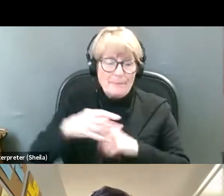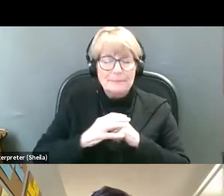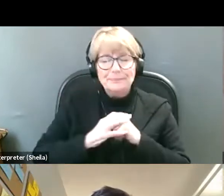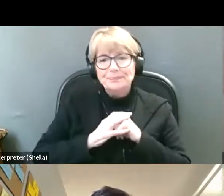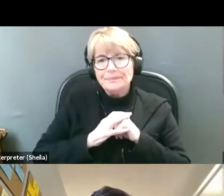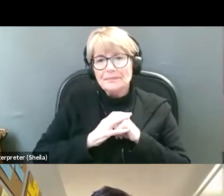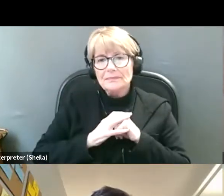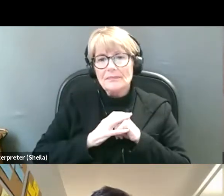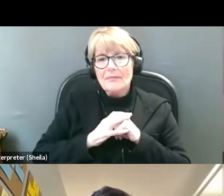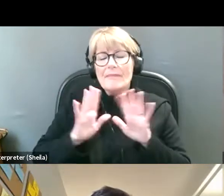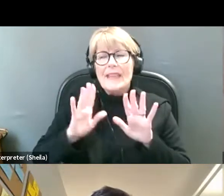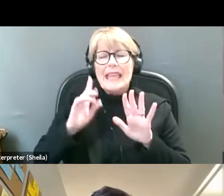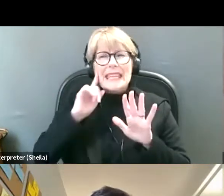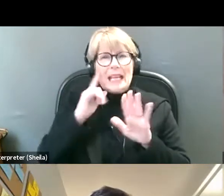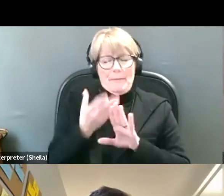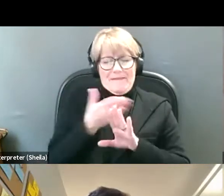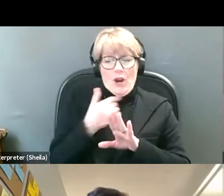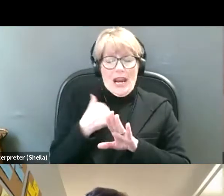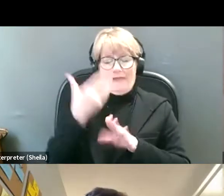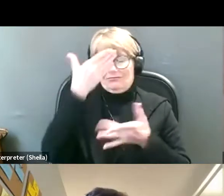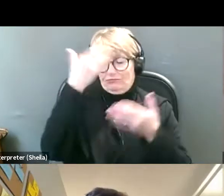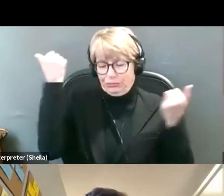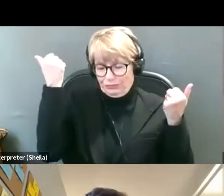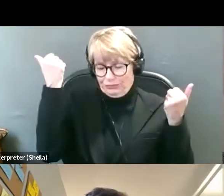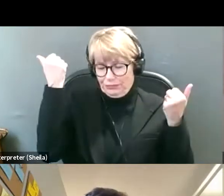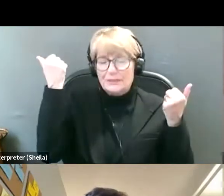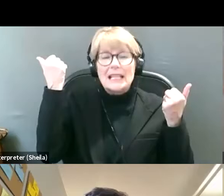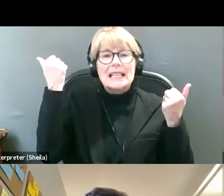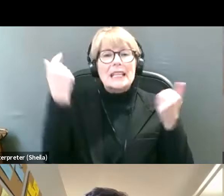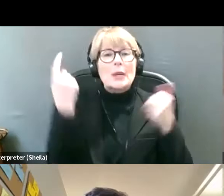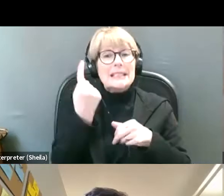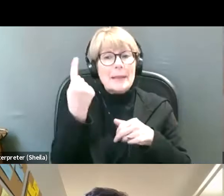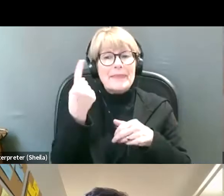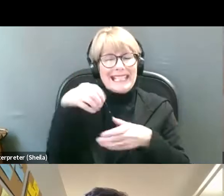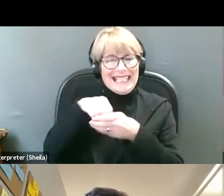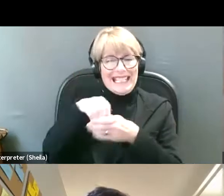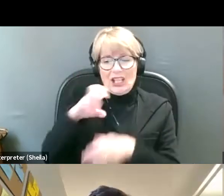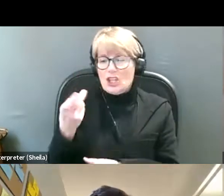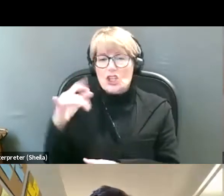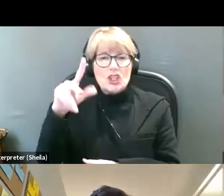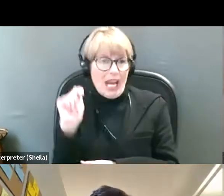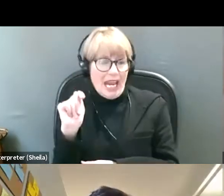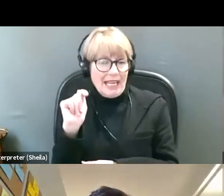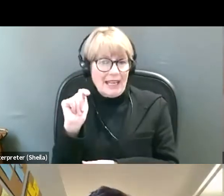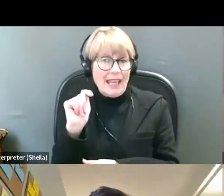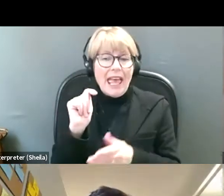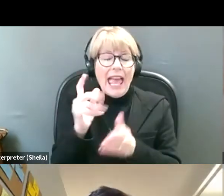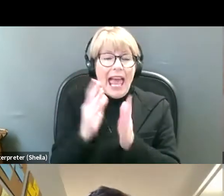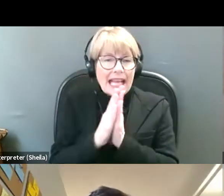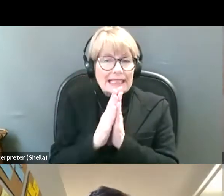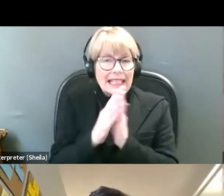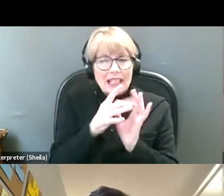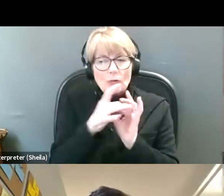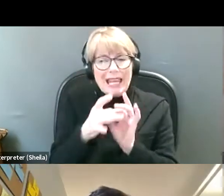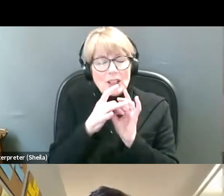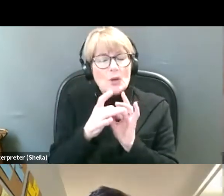I think before I forget, there was something in the chat asking about follow-up.